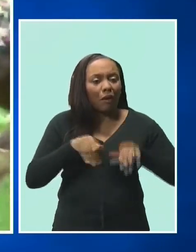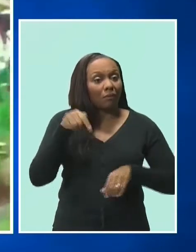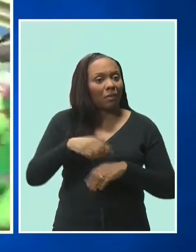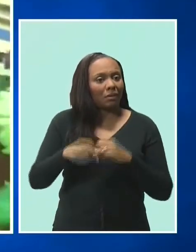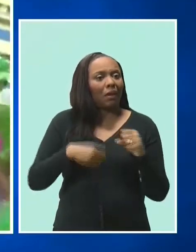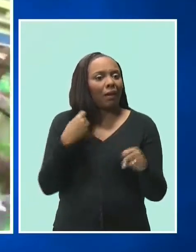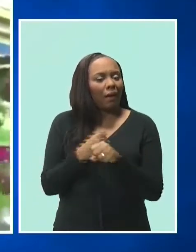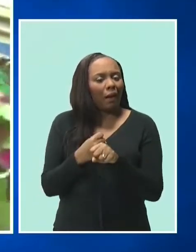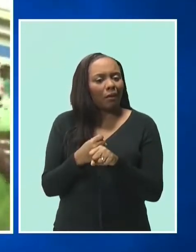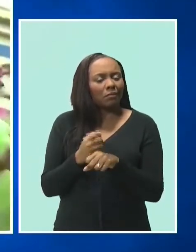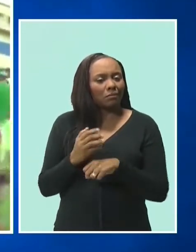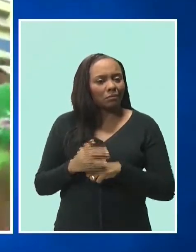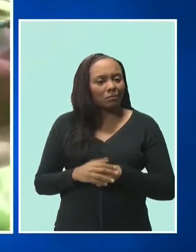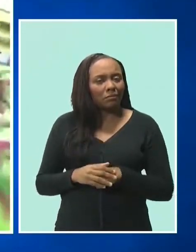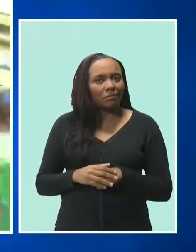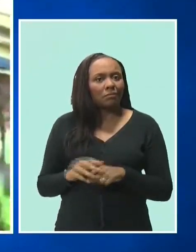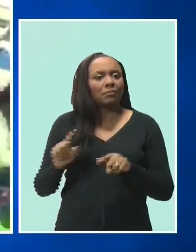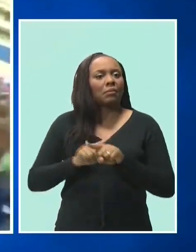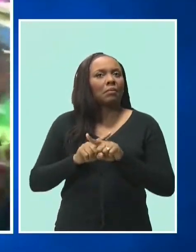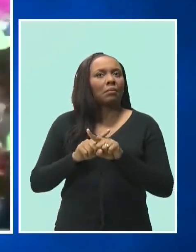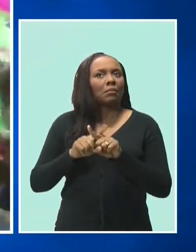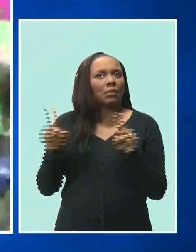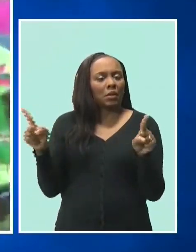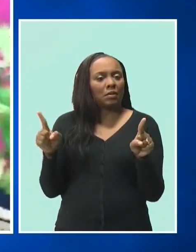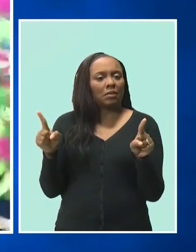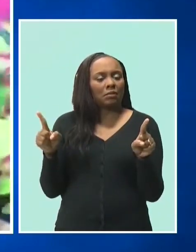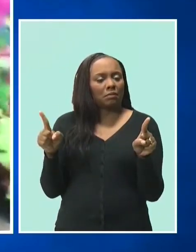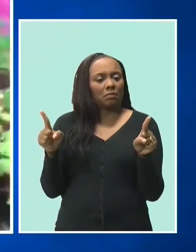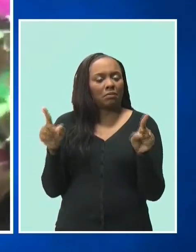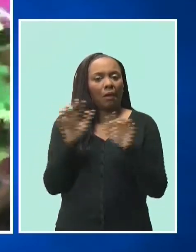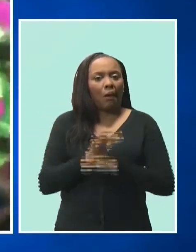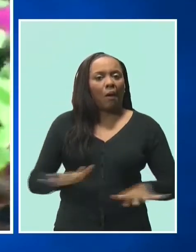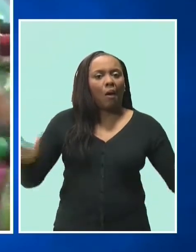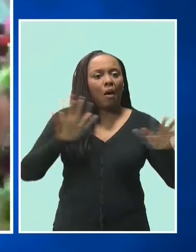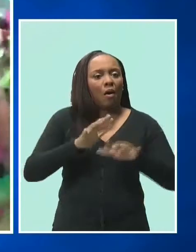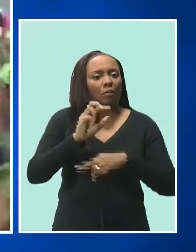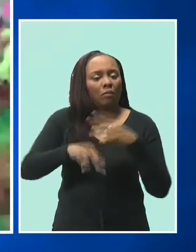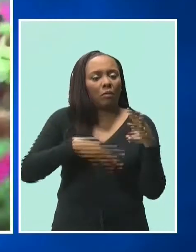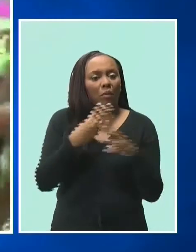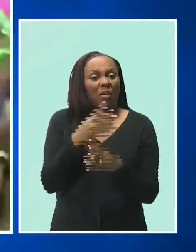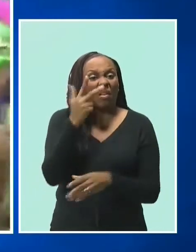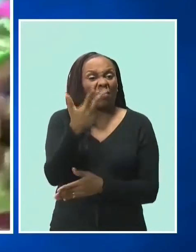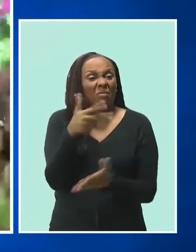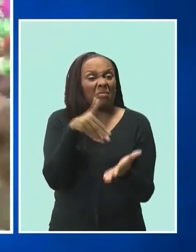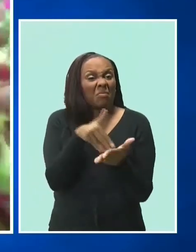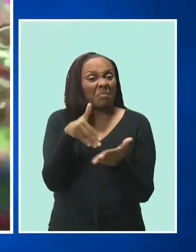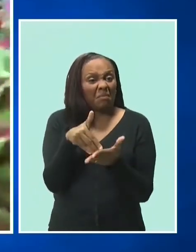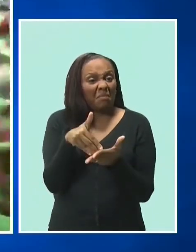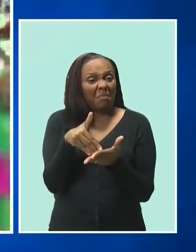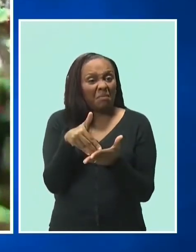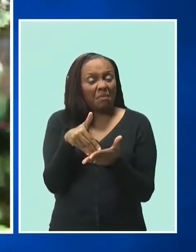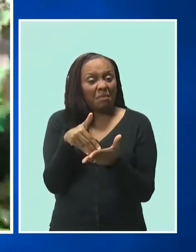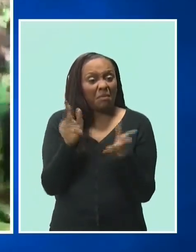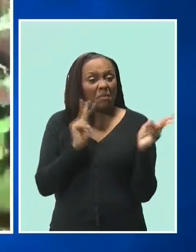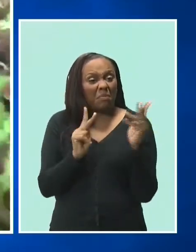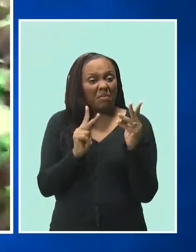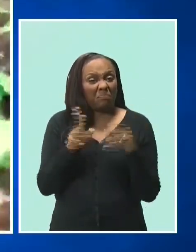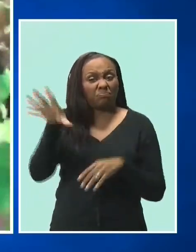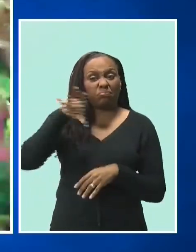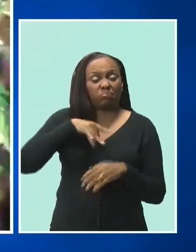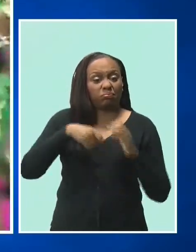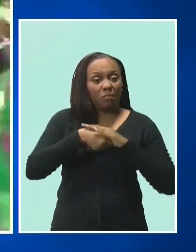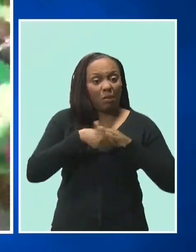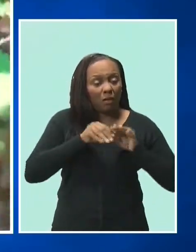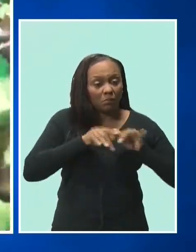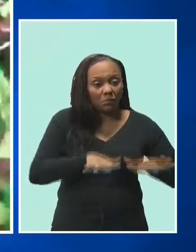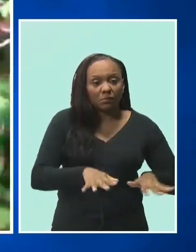these shores. But with over 3 million cases worldwide and no vaccine in sight, the discussion has